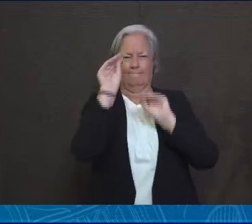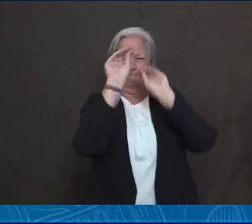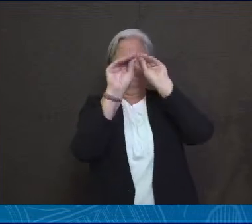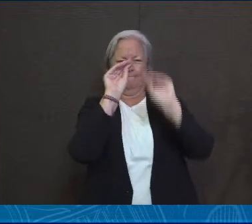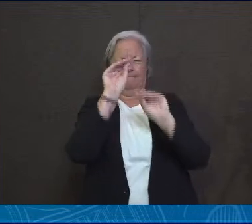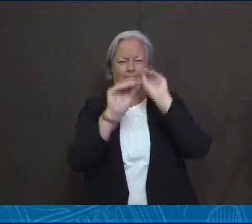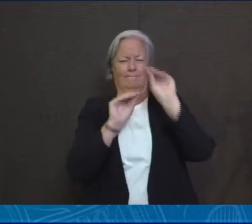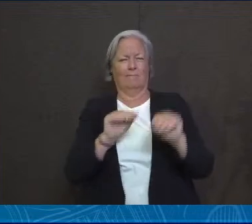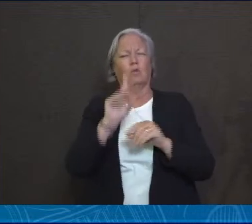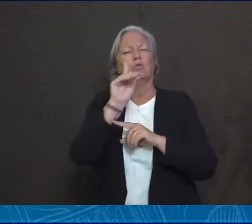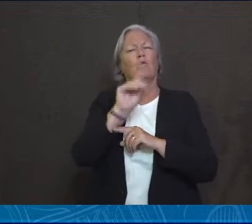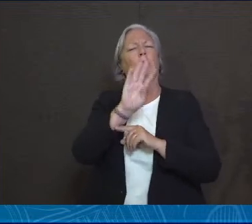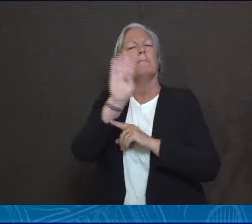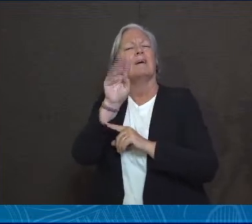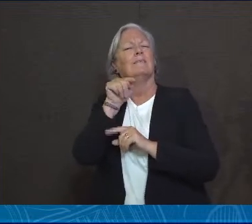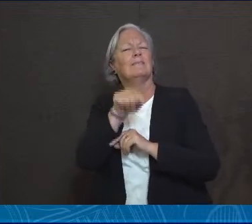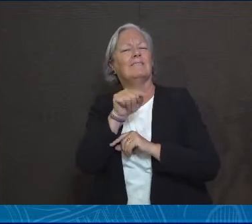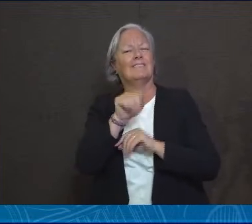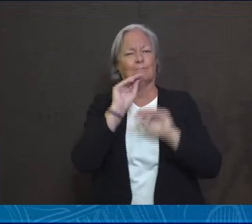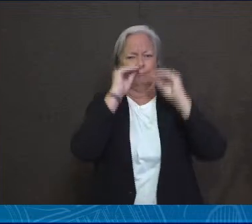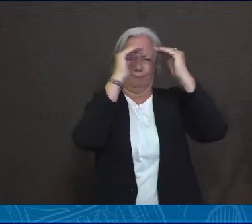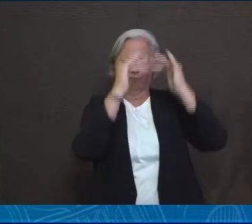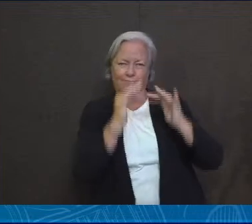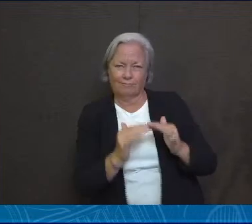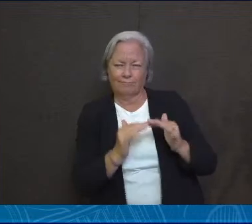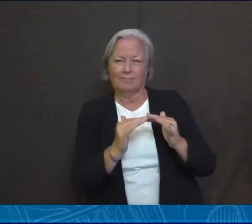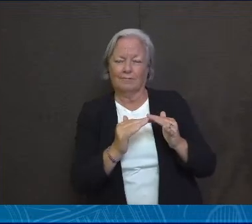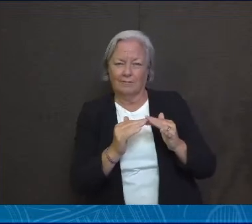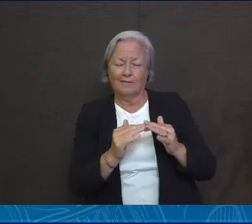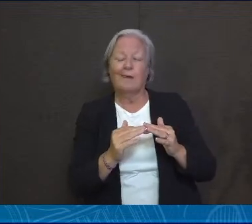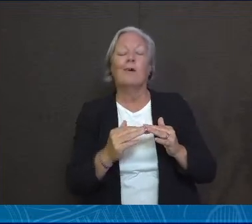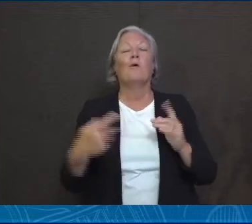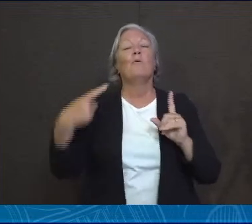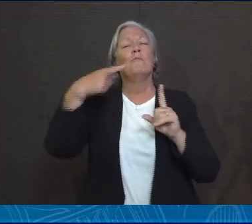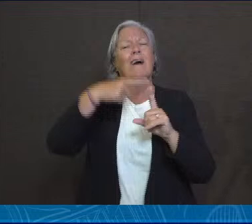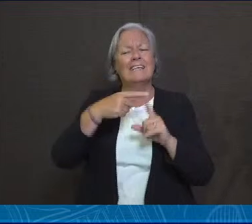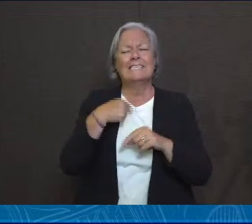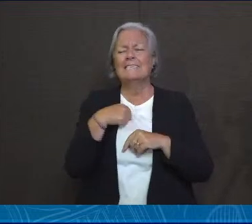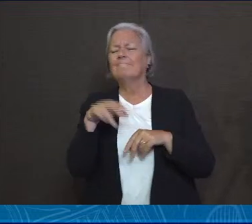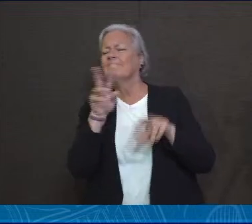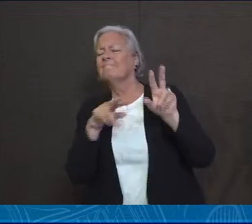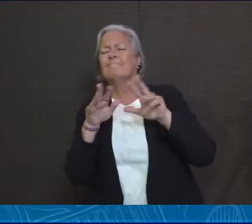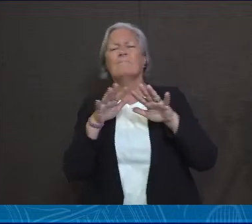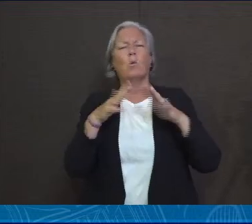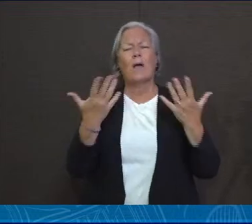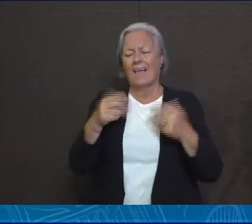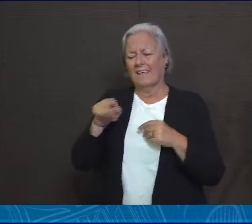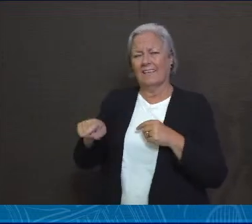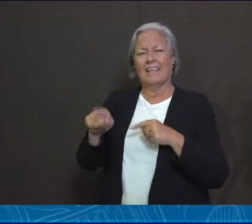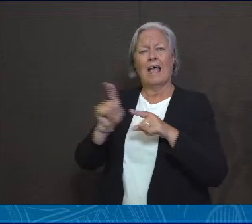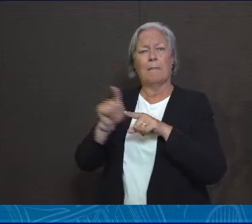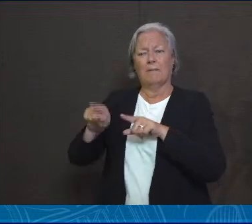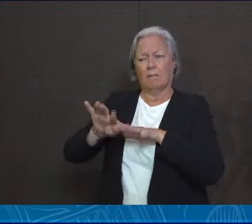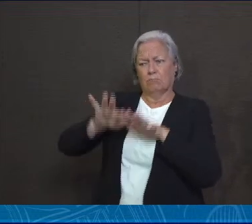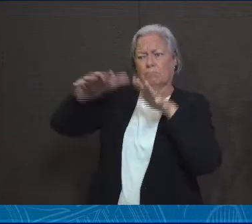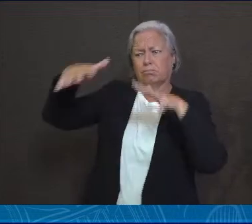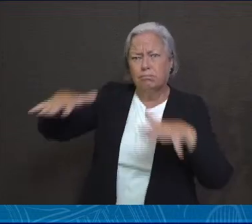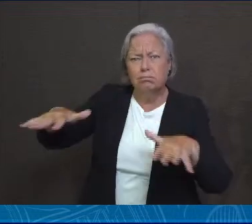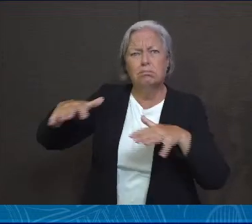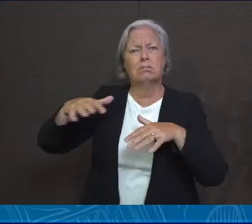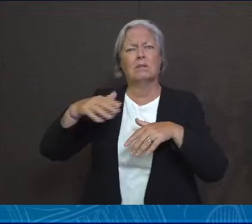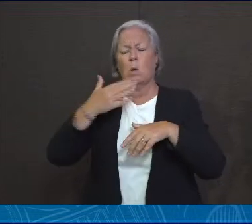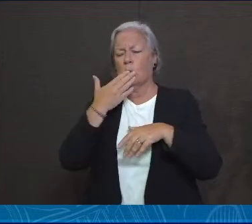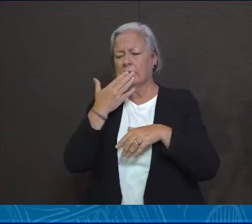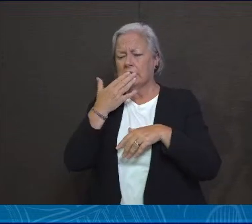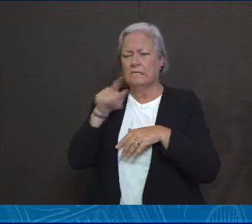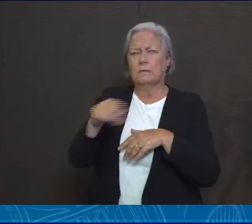like. The other thing we're doing is we're also looking at some catchment areas. What's the overflow? What's the impact on them? What could be the impact